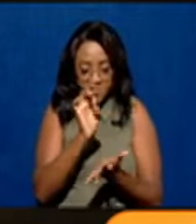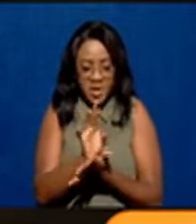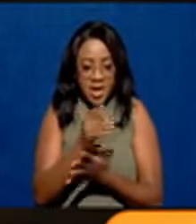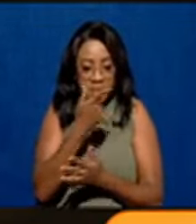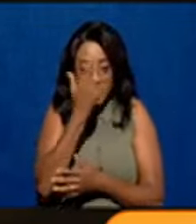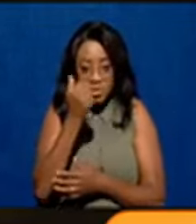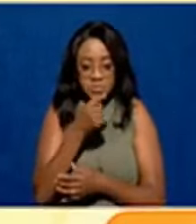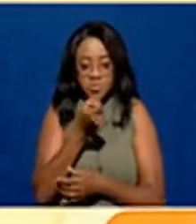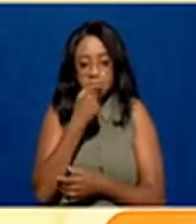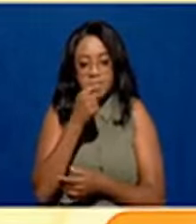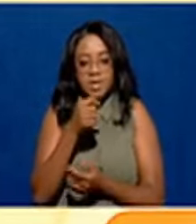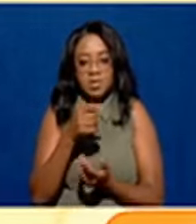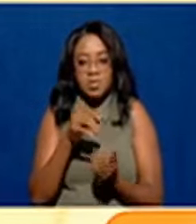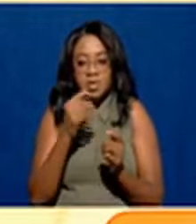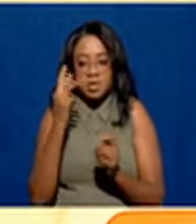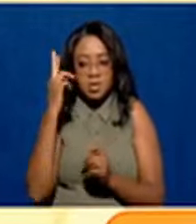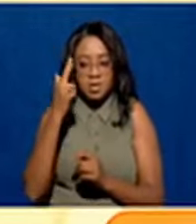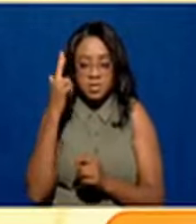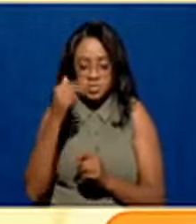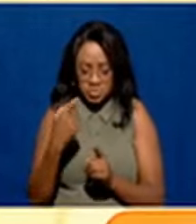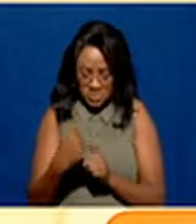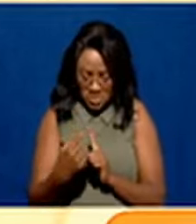medical grounds.